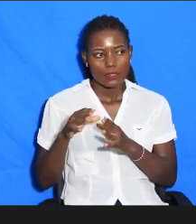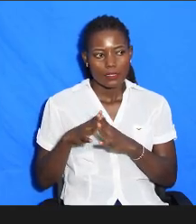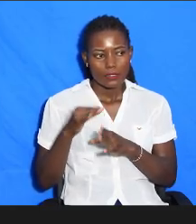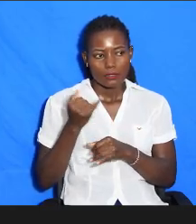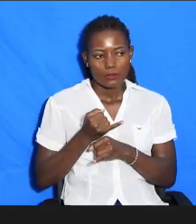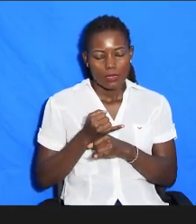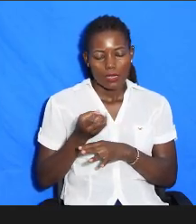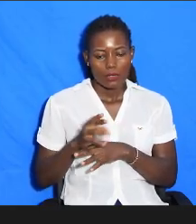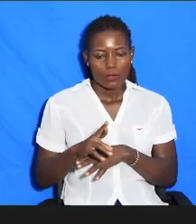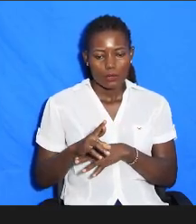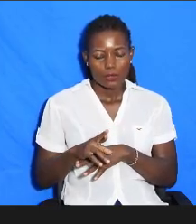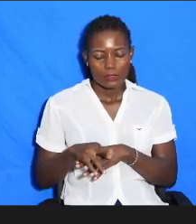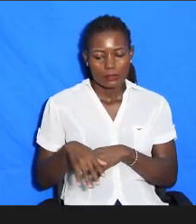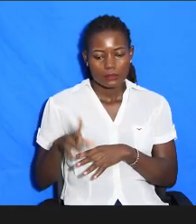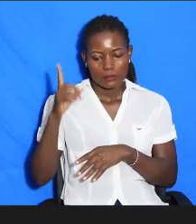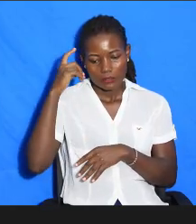dream because